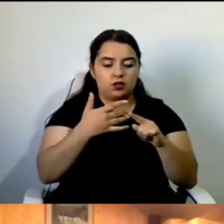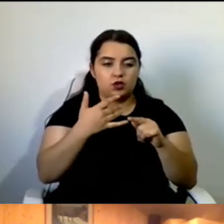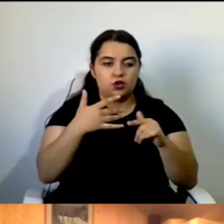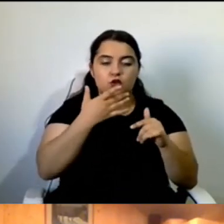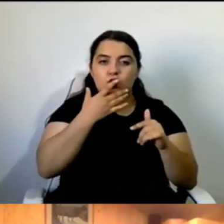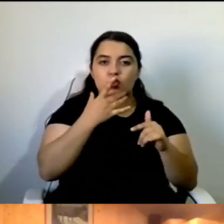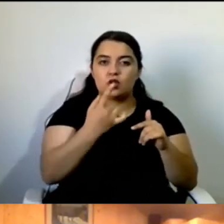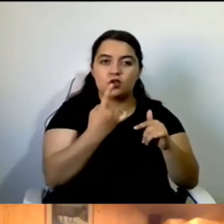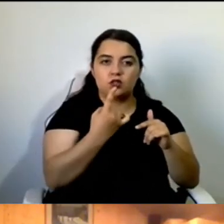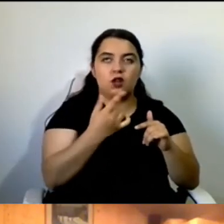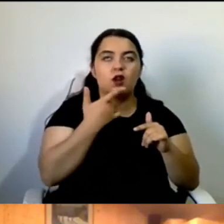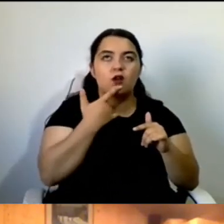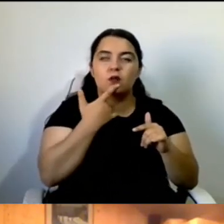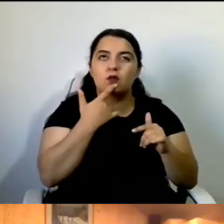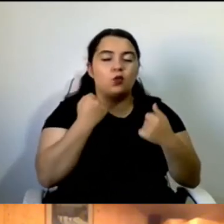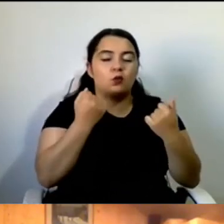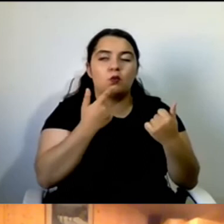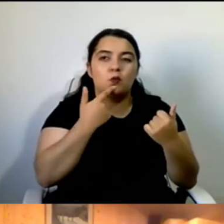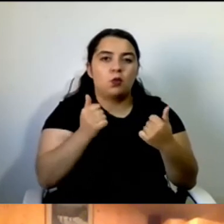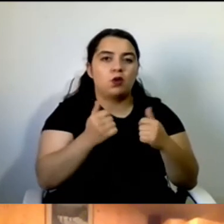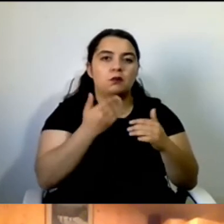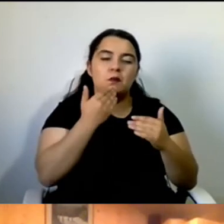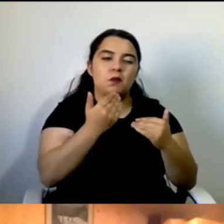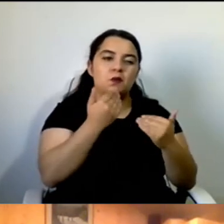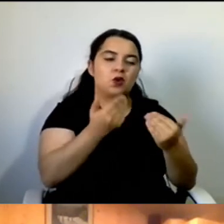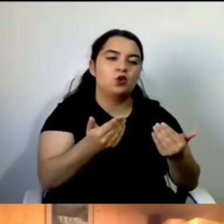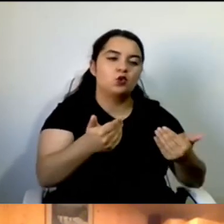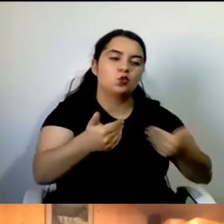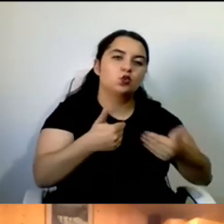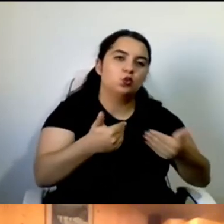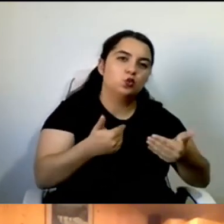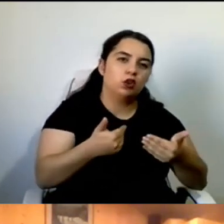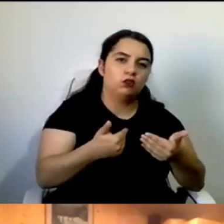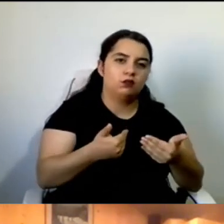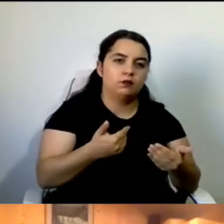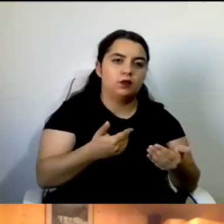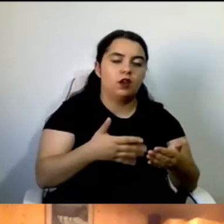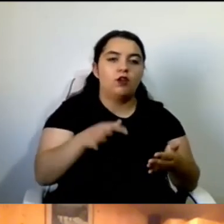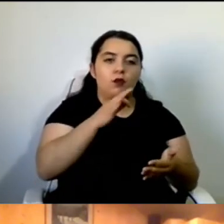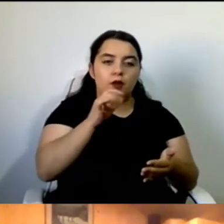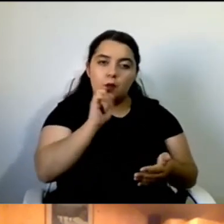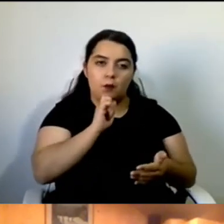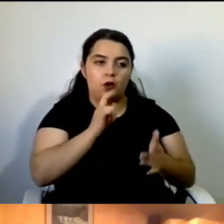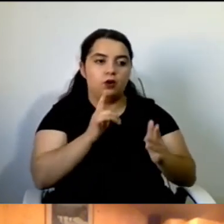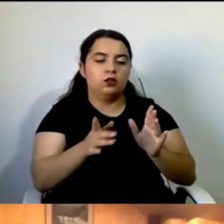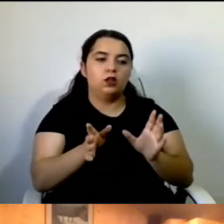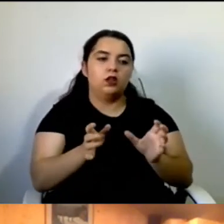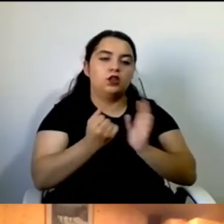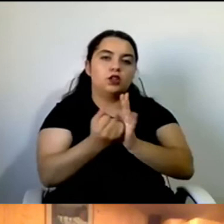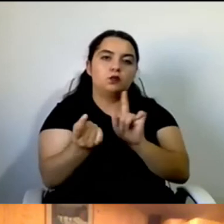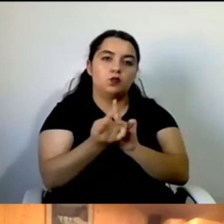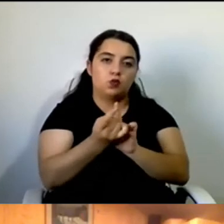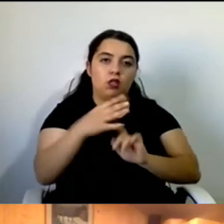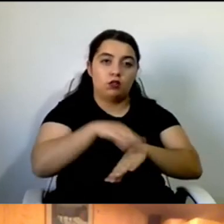Family members are allowed to be personal assistants in Sweden. In the independent living movement, we